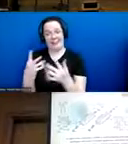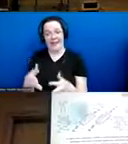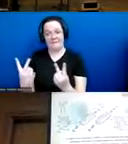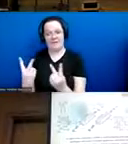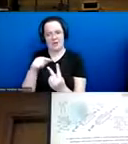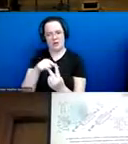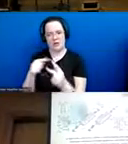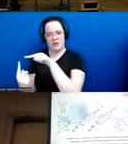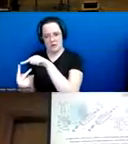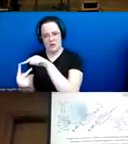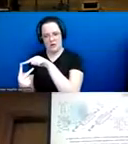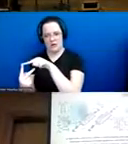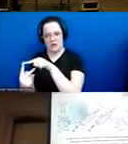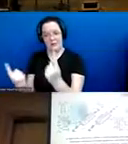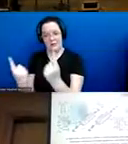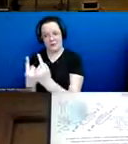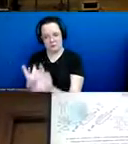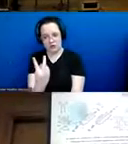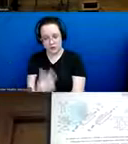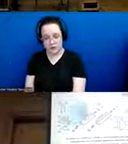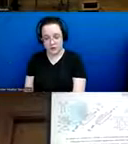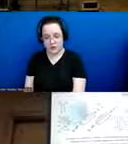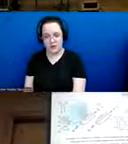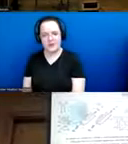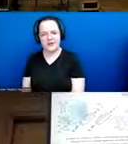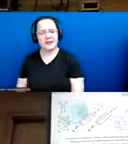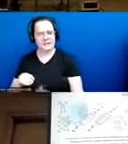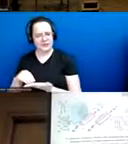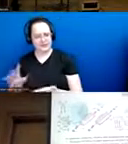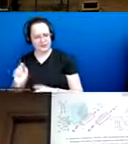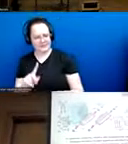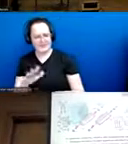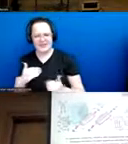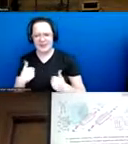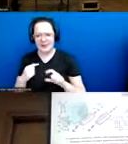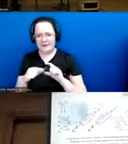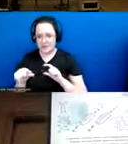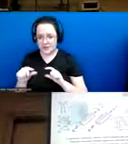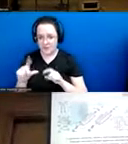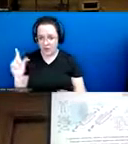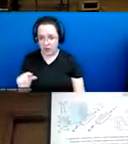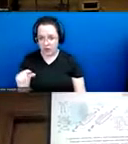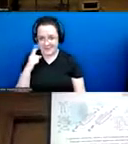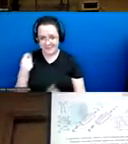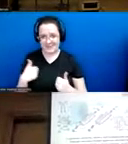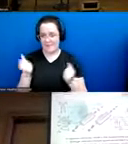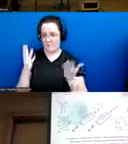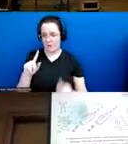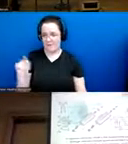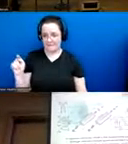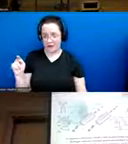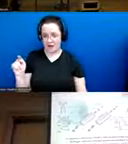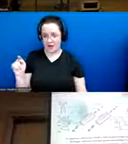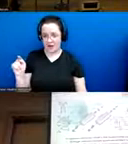an associated drop in efficiency by going from this multi-photon generated states and, progressively as you